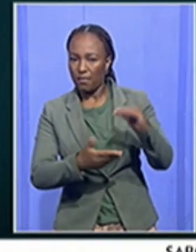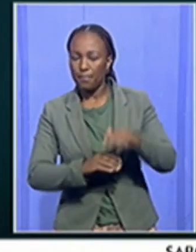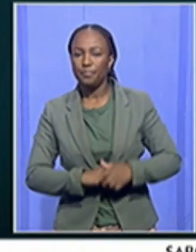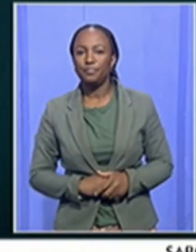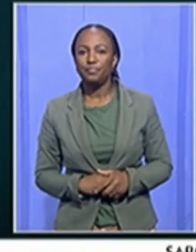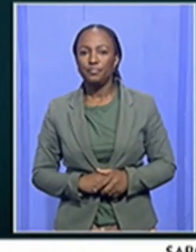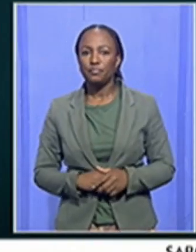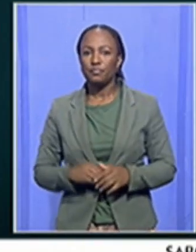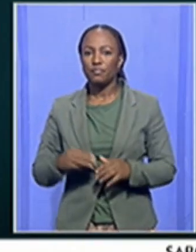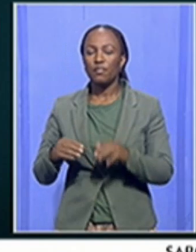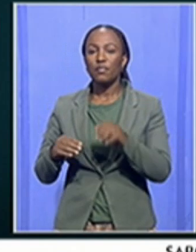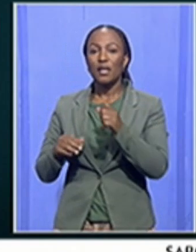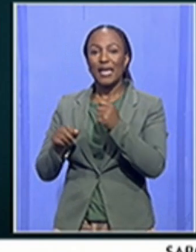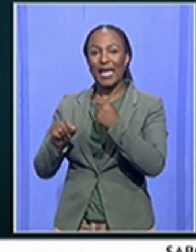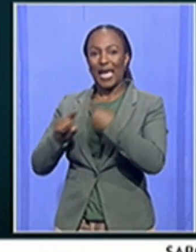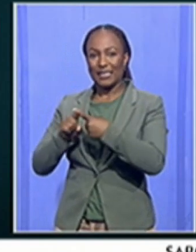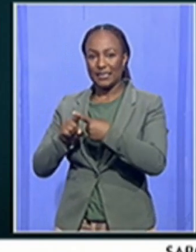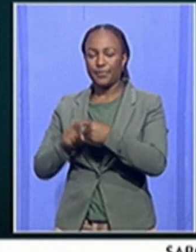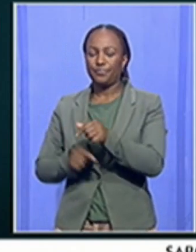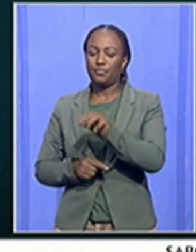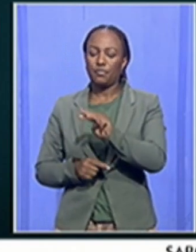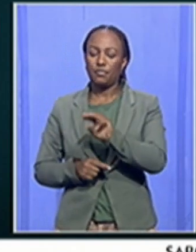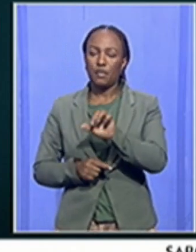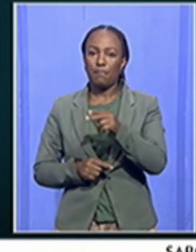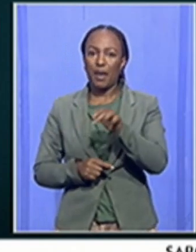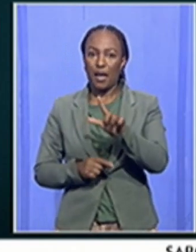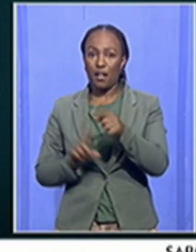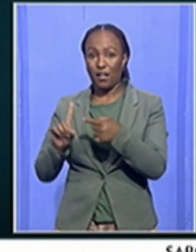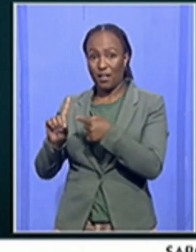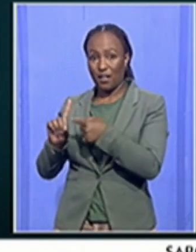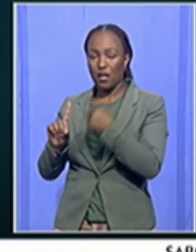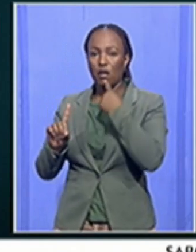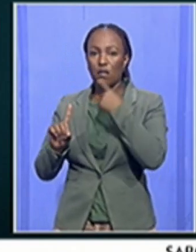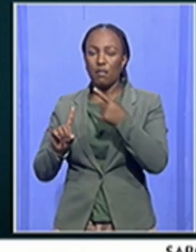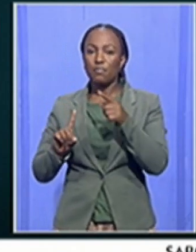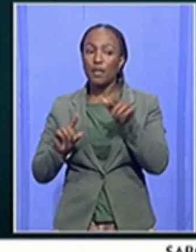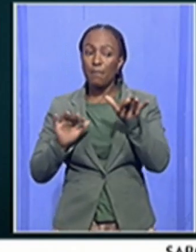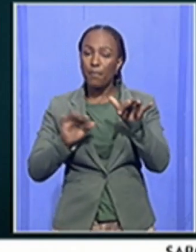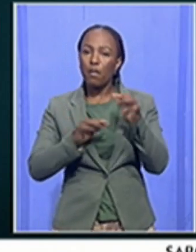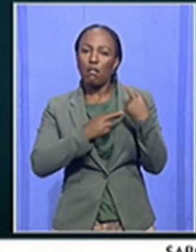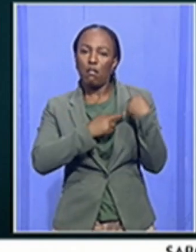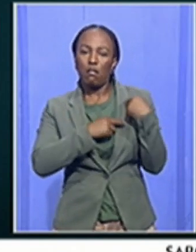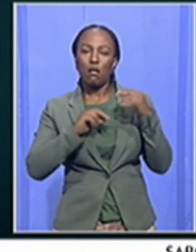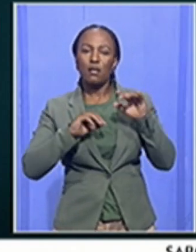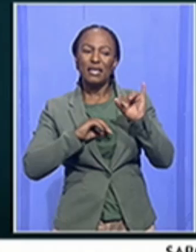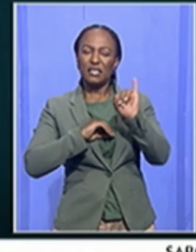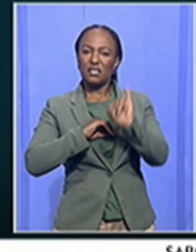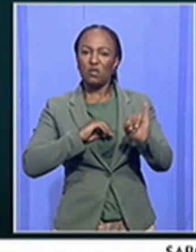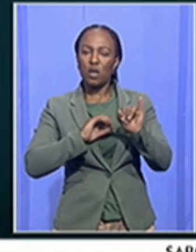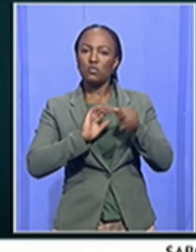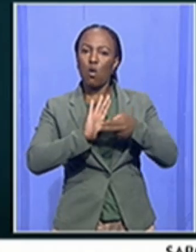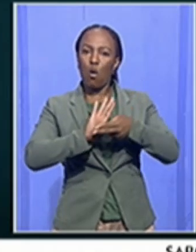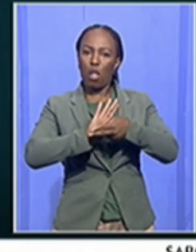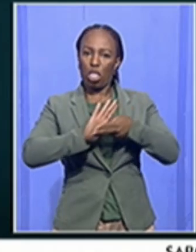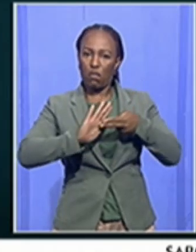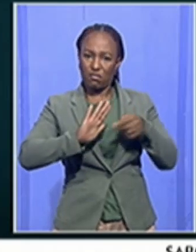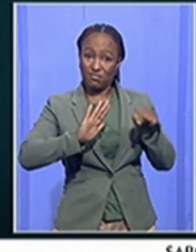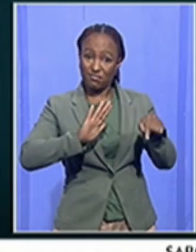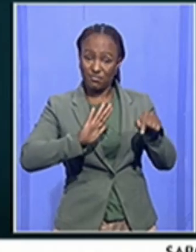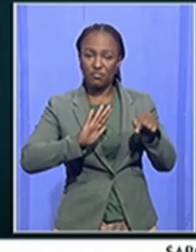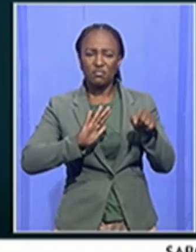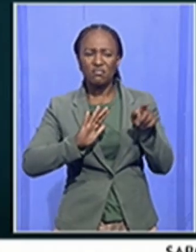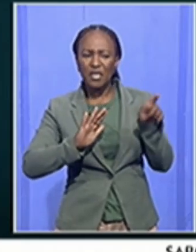Ge le letlakaleng la X Michael Morobani yena o re ke nagana gore ba di-insurance ba nyakišiše pele gore a mohu o amana